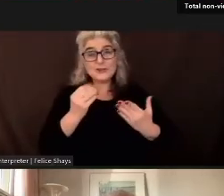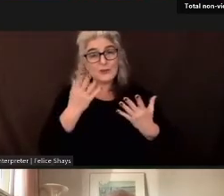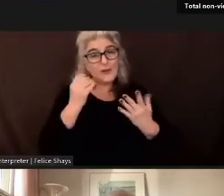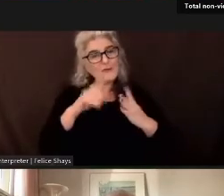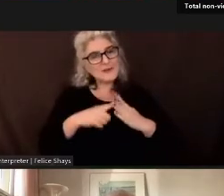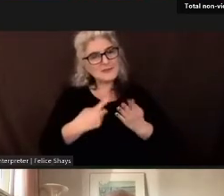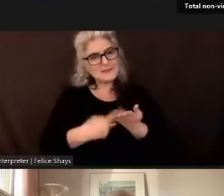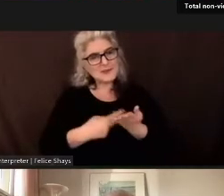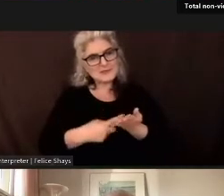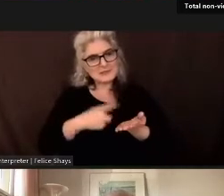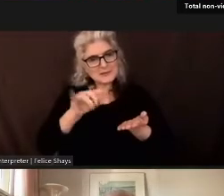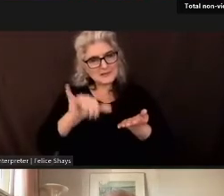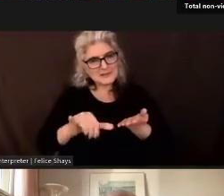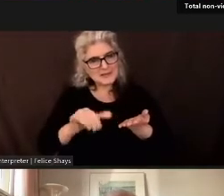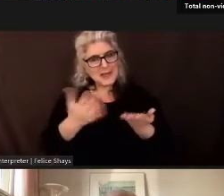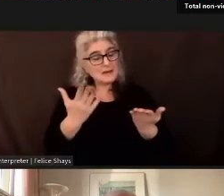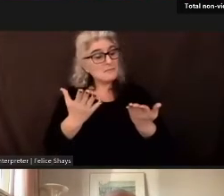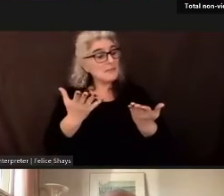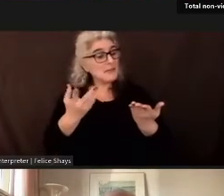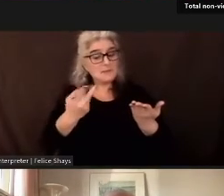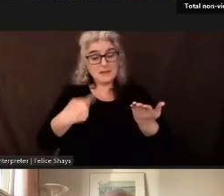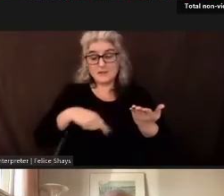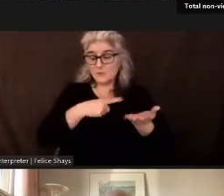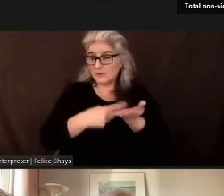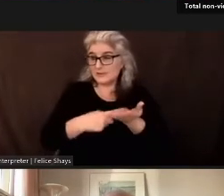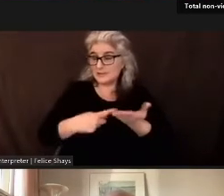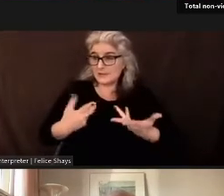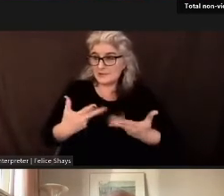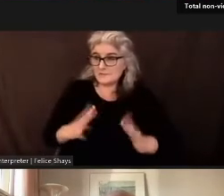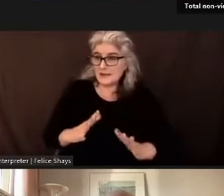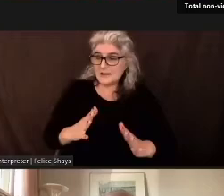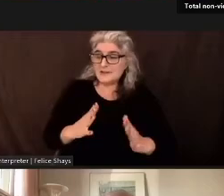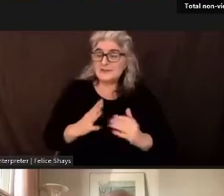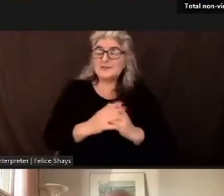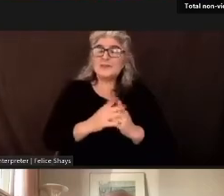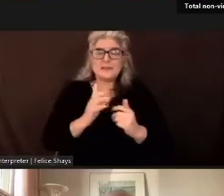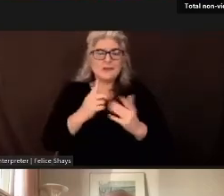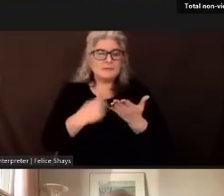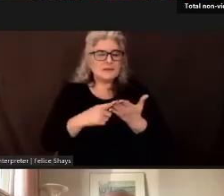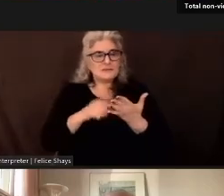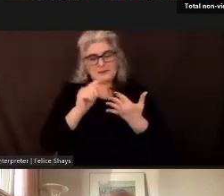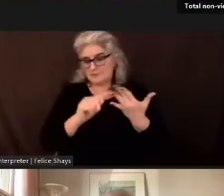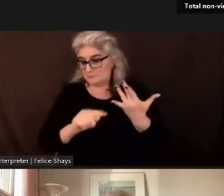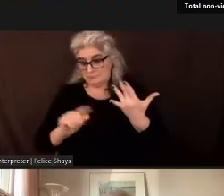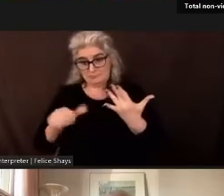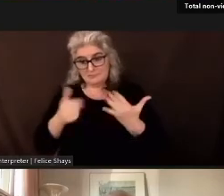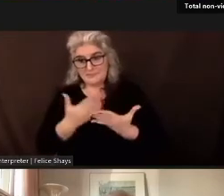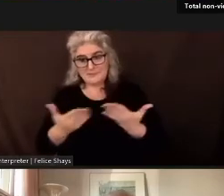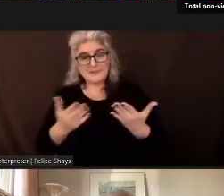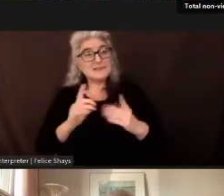to the discussion. And I'll let maybe Cristina, you want to go next?